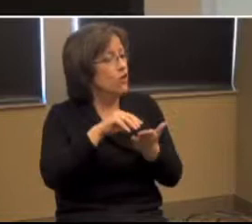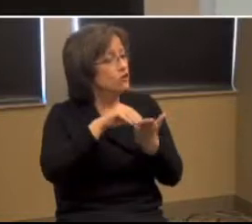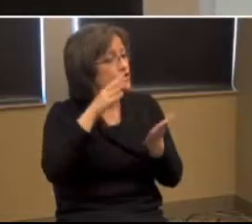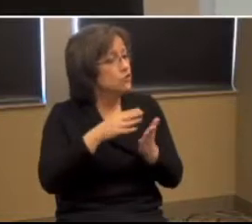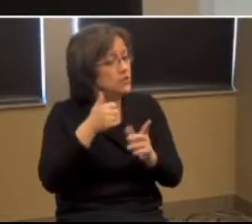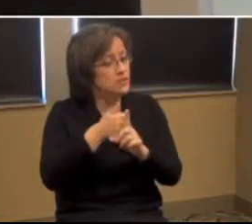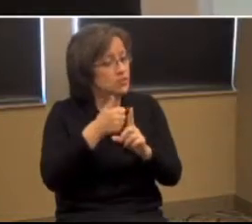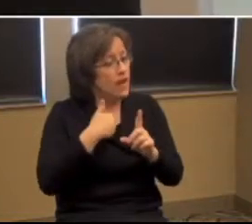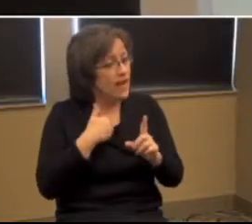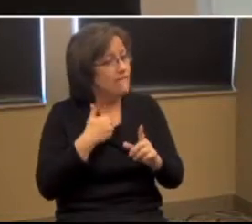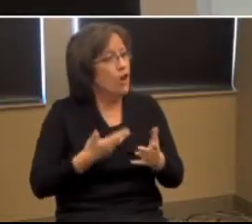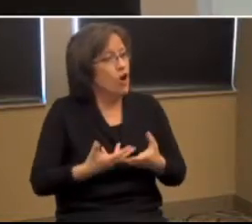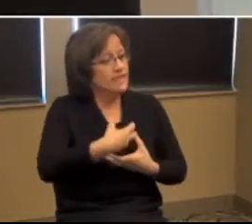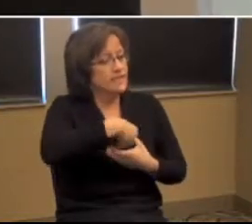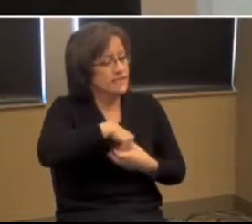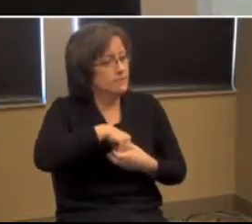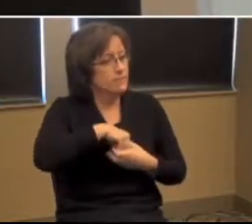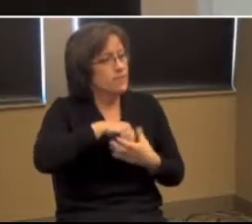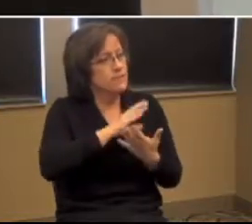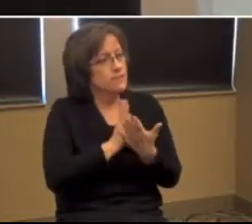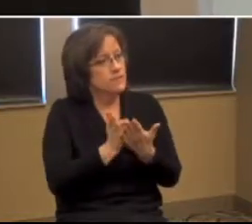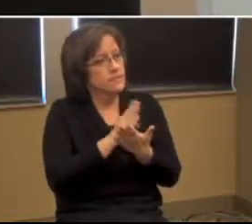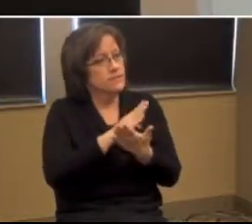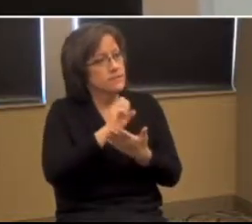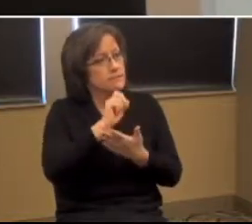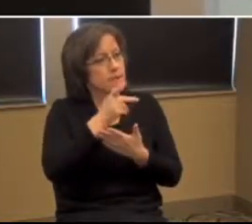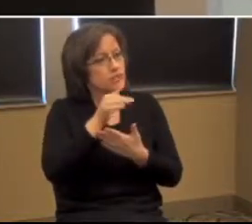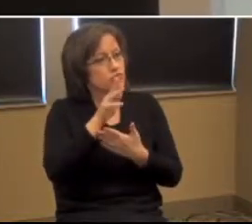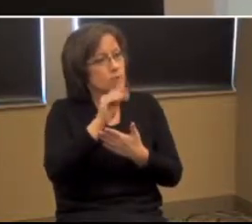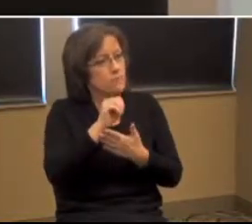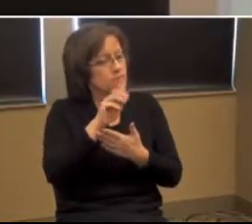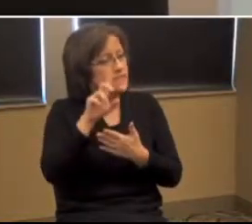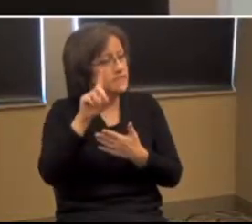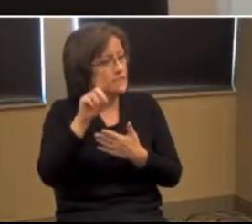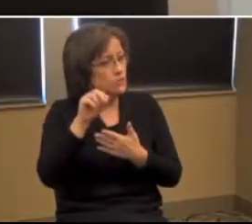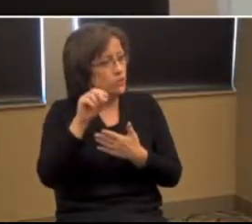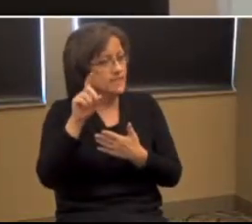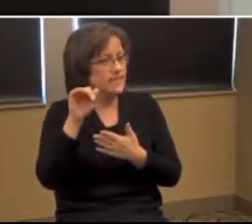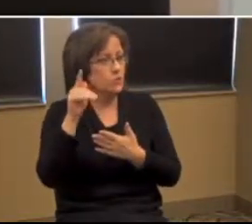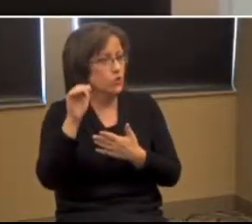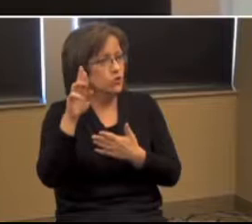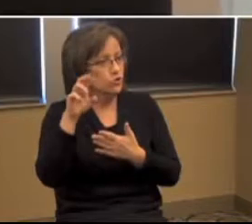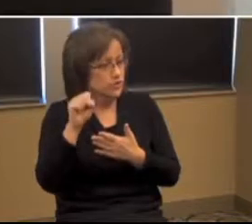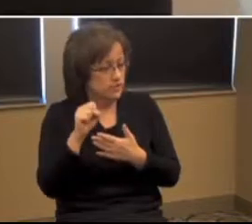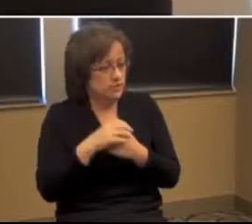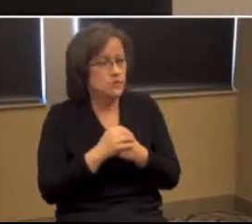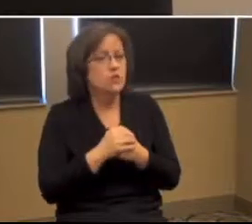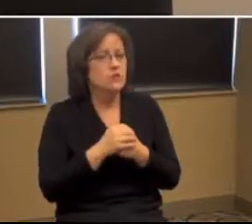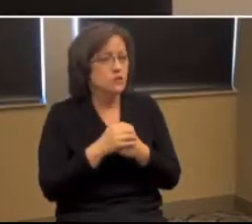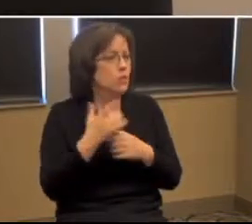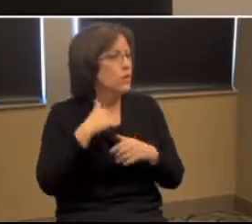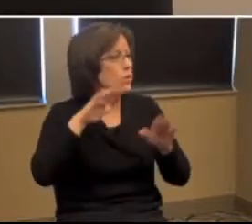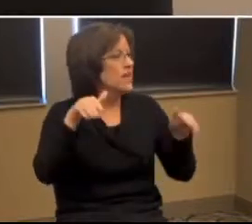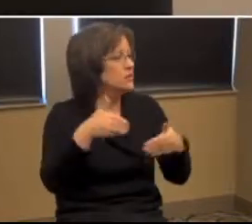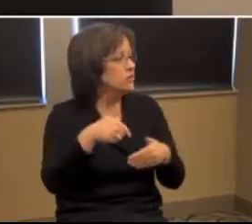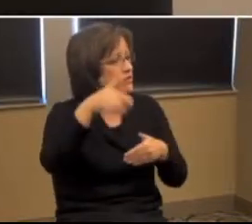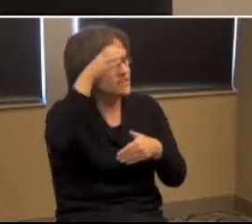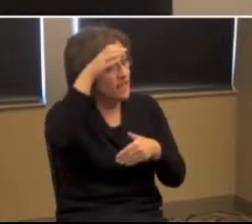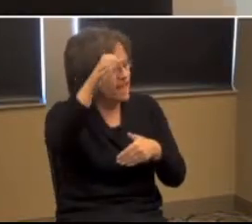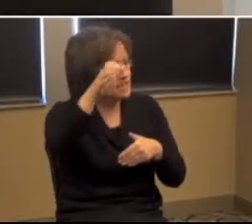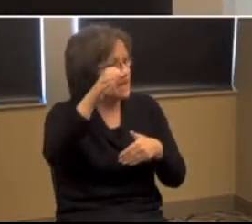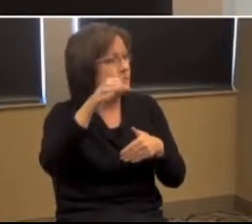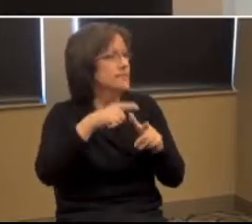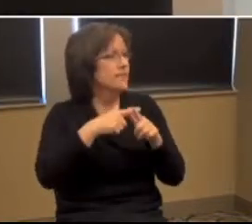spectrum disorders. And so we're going to introduce this concept a little bit and then we'll get going. So